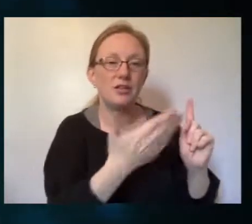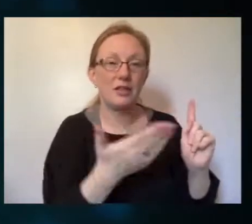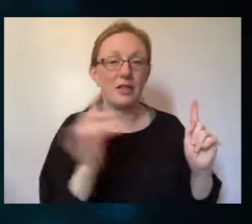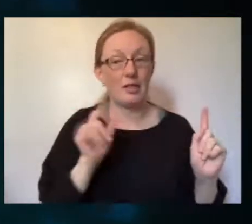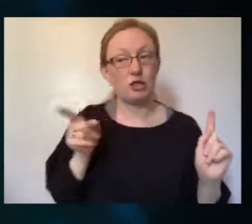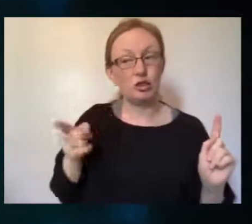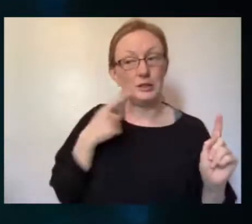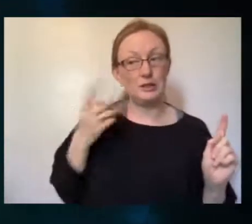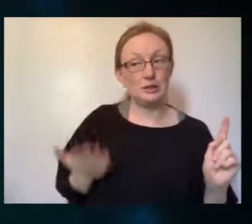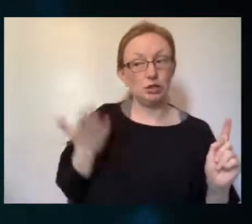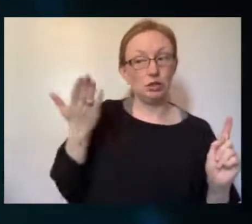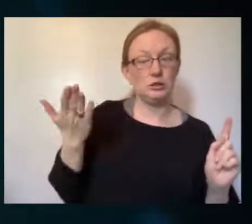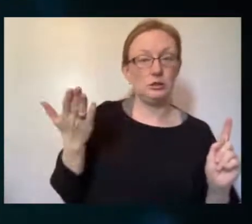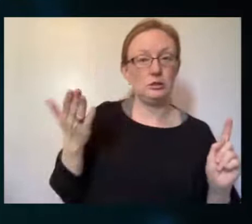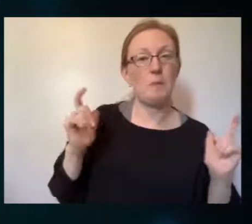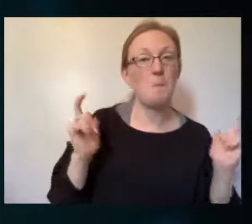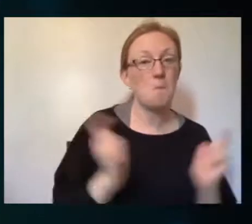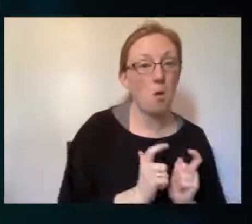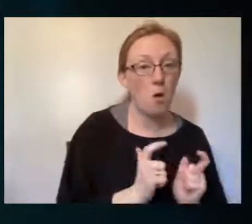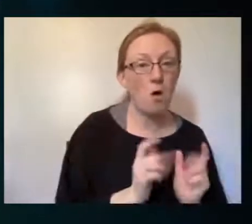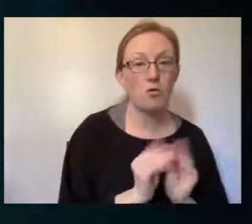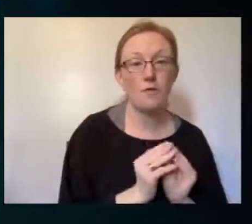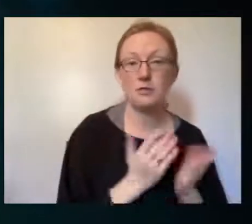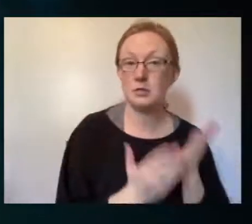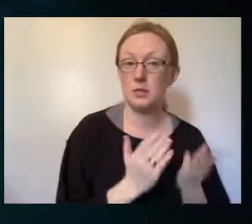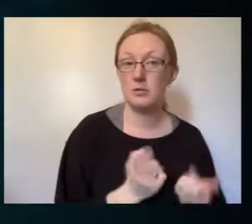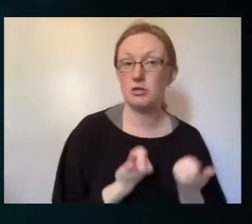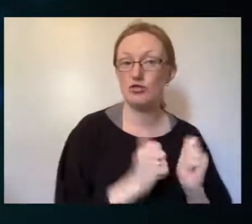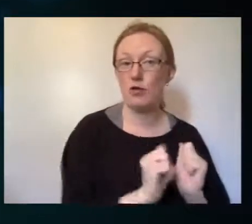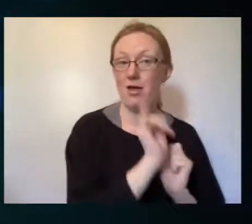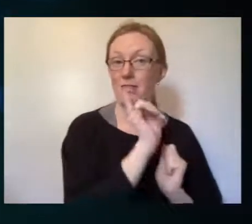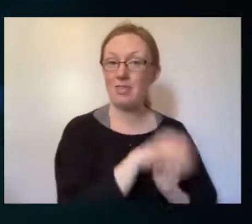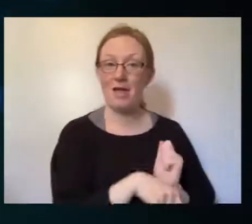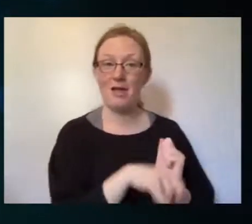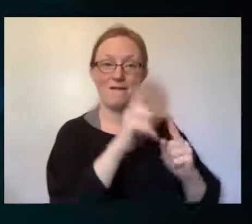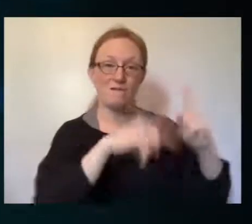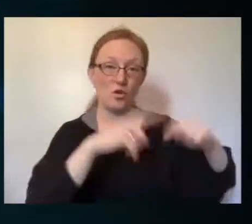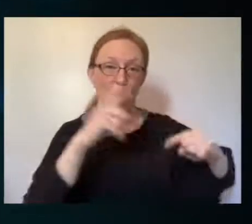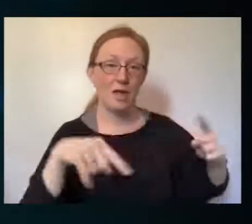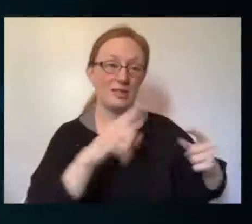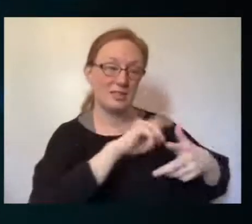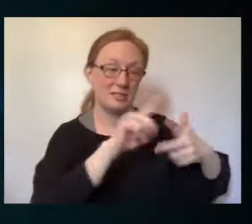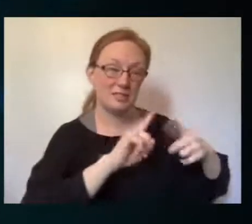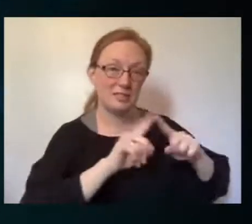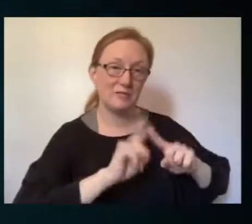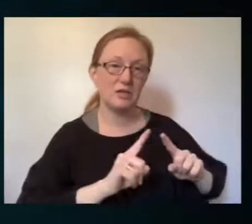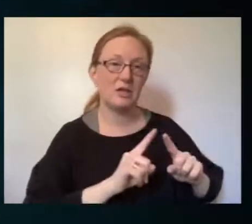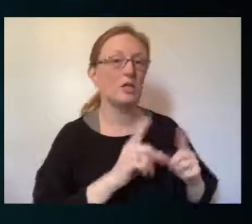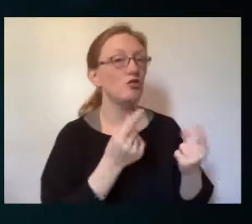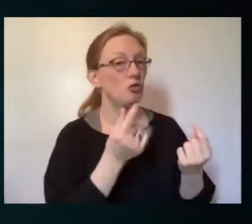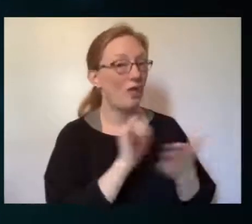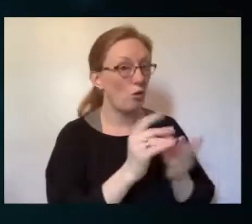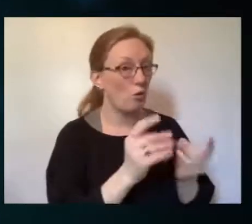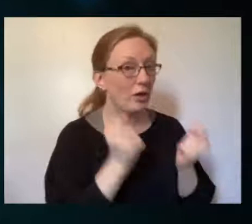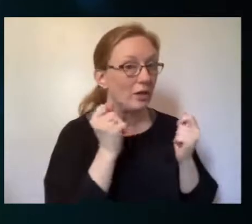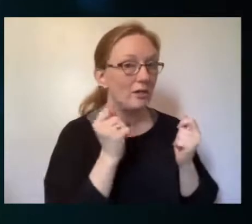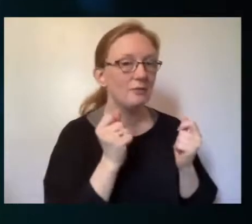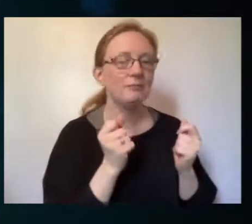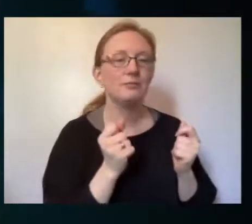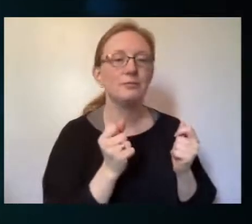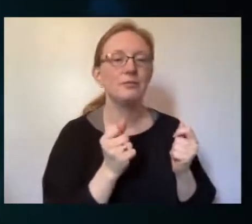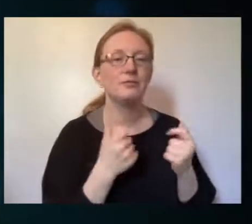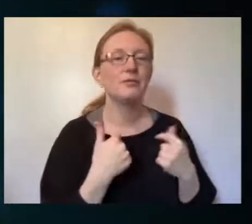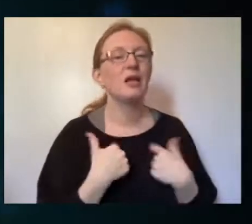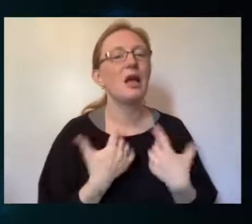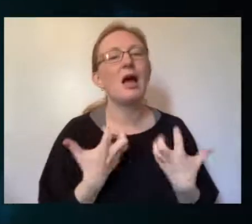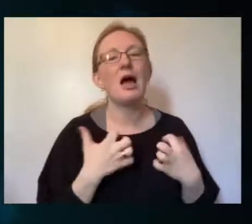Geraldine suggested, you know, maybe in smaller conferences we try other things and we do it quickly. And you know, I don't want to kind of